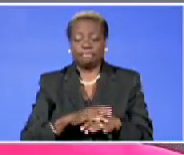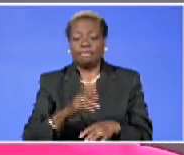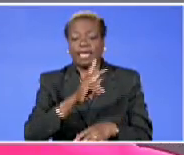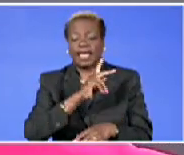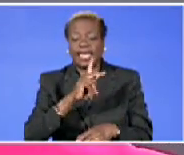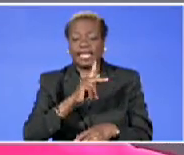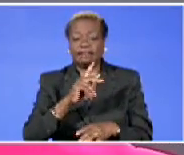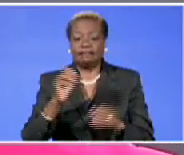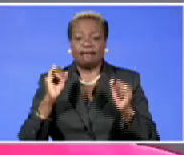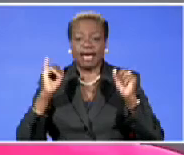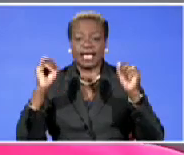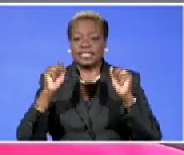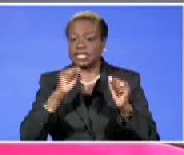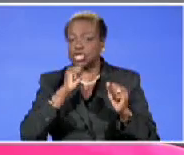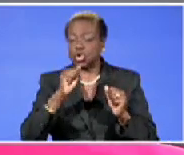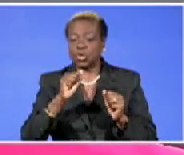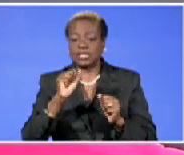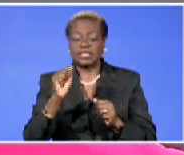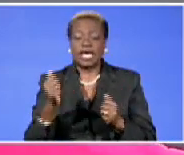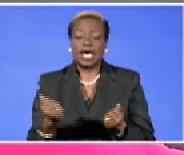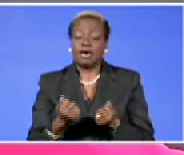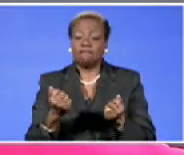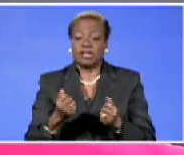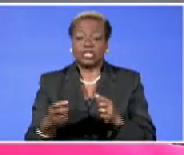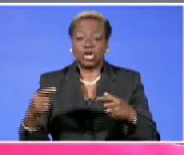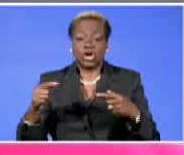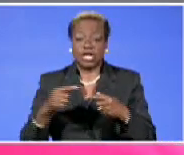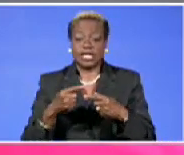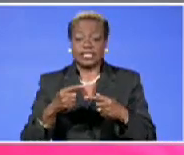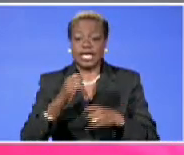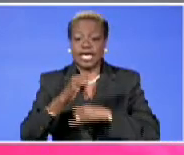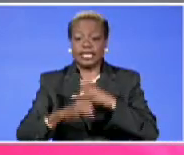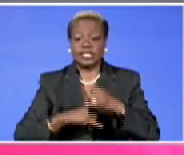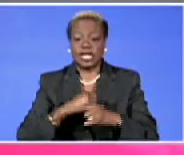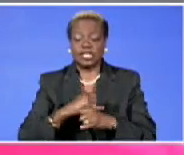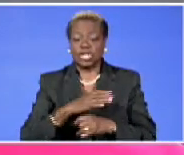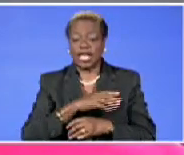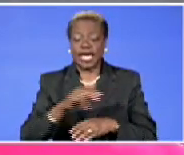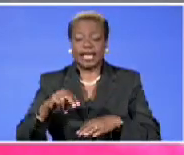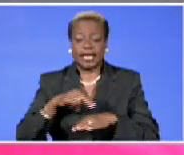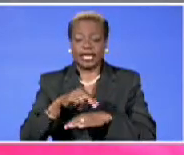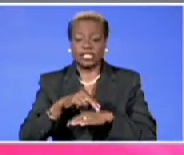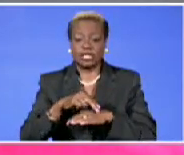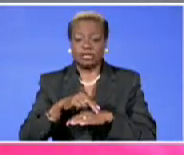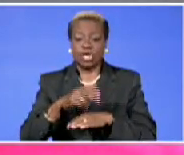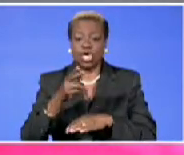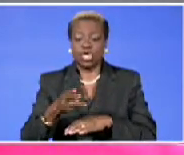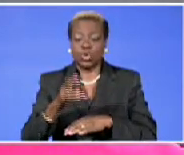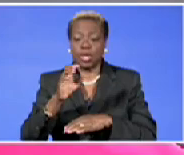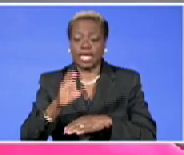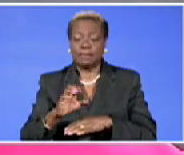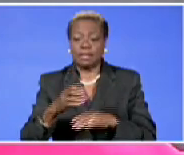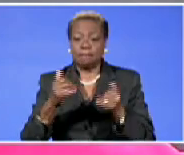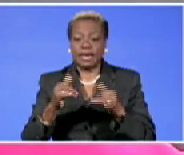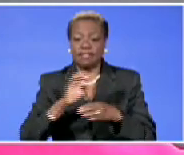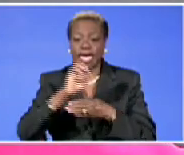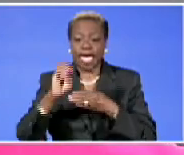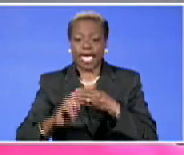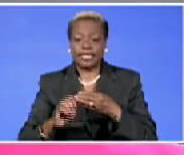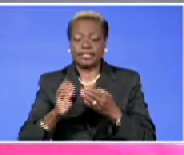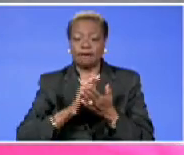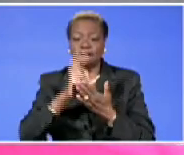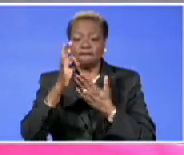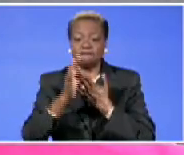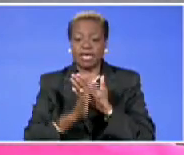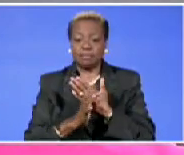is hurting us at the international and national level. And then you look at the U-Campbell. U-Campbell will be played the end of February. I guess